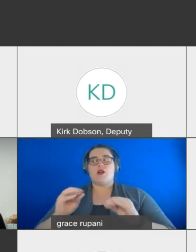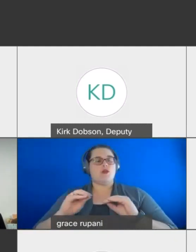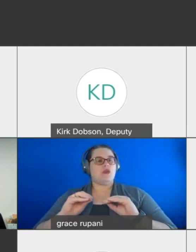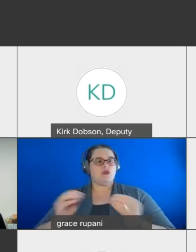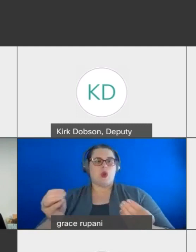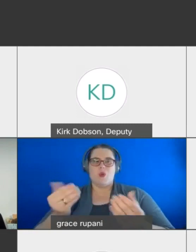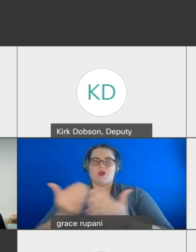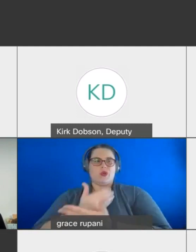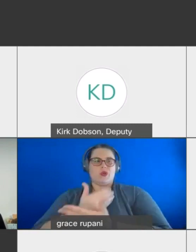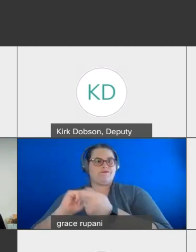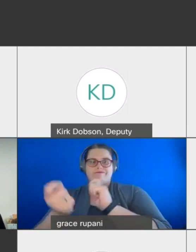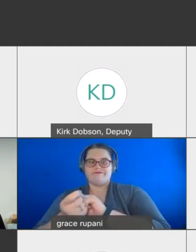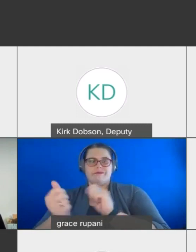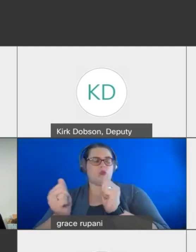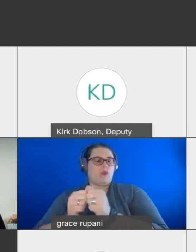rates.